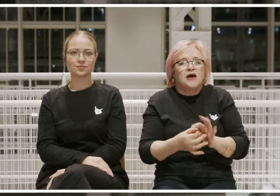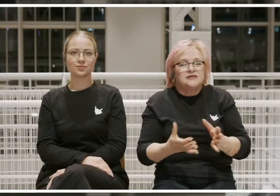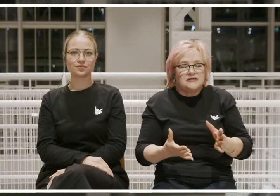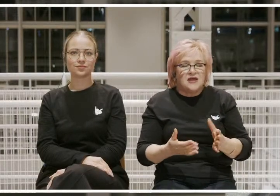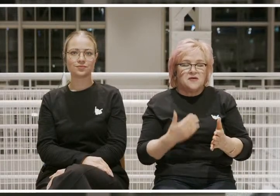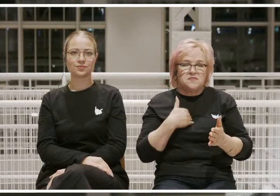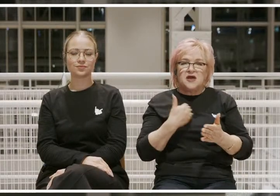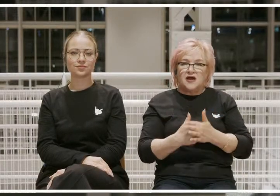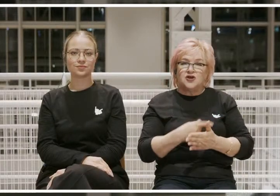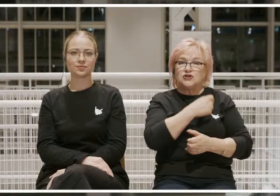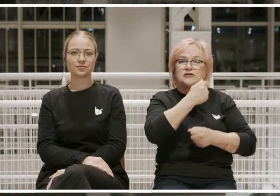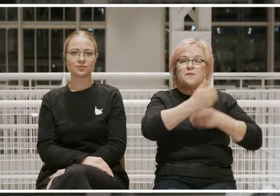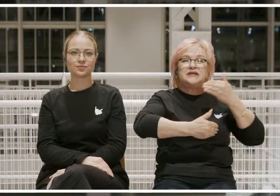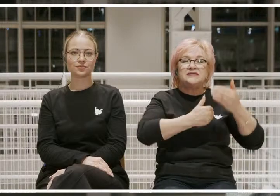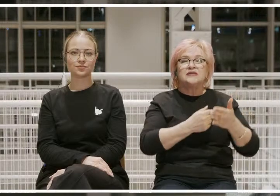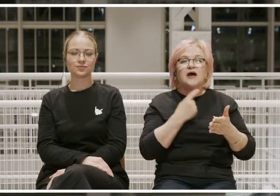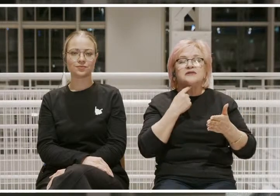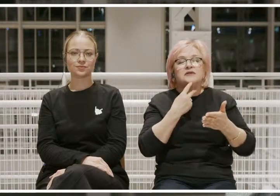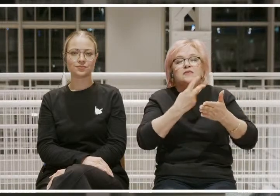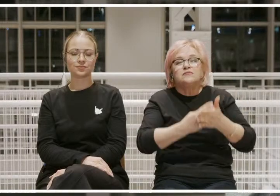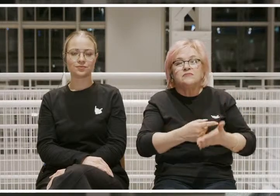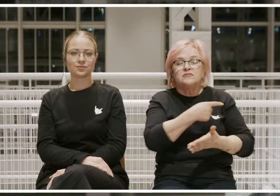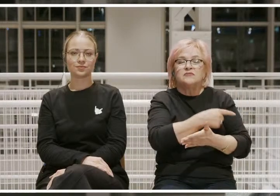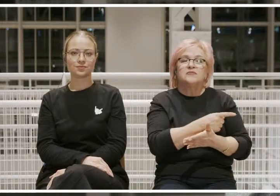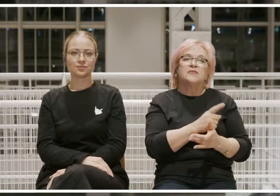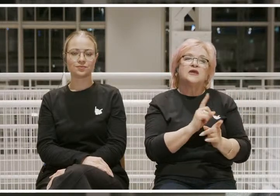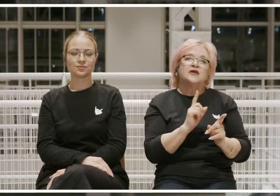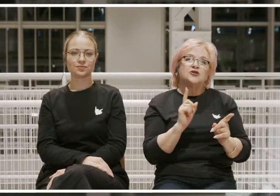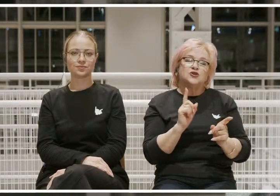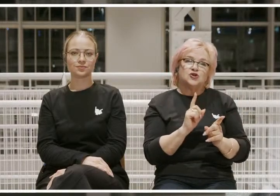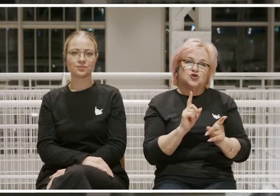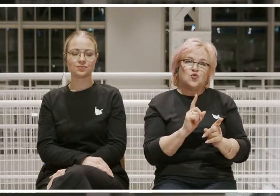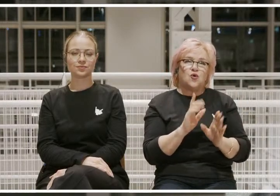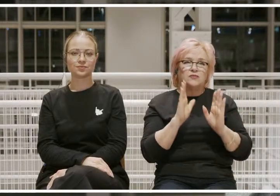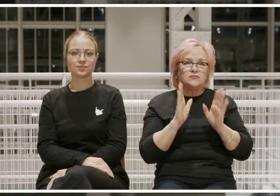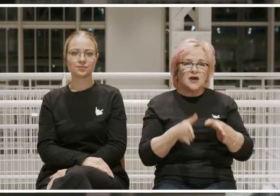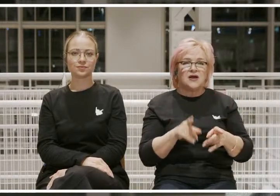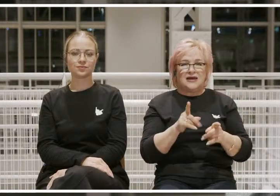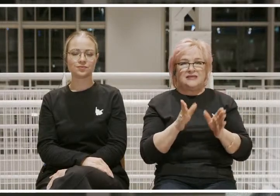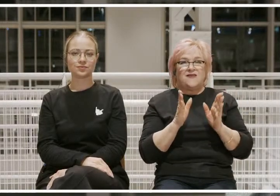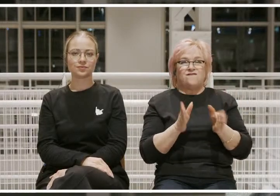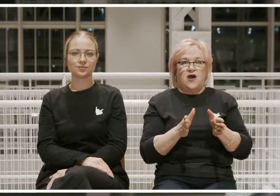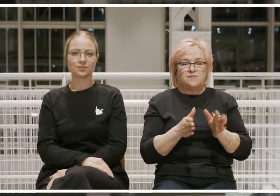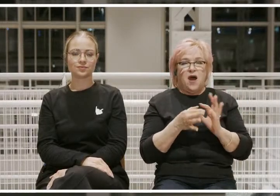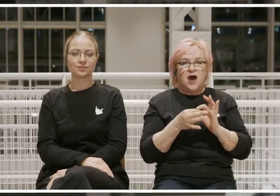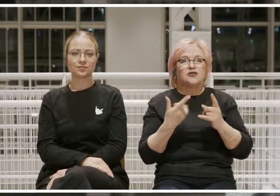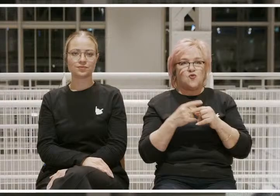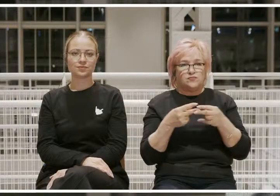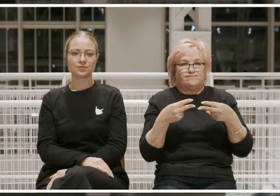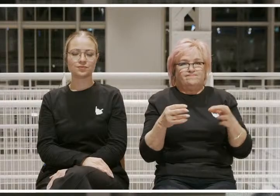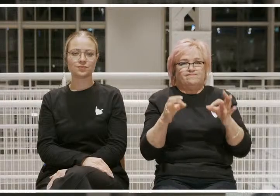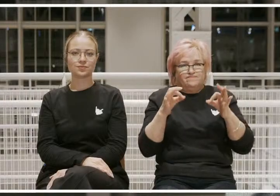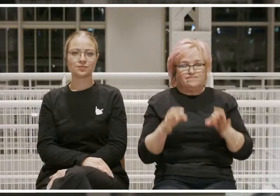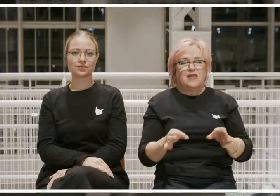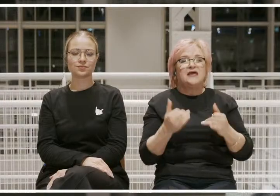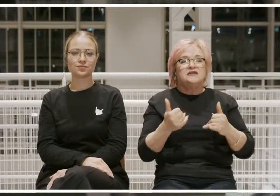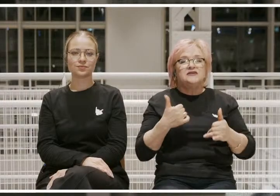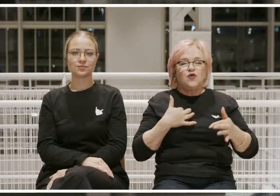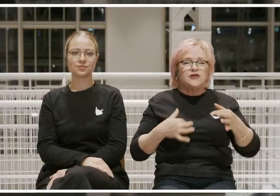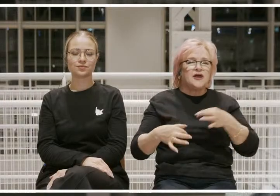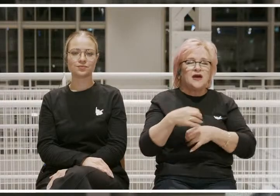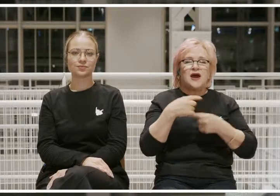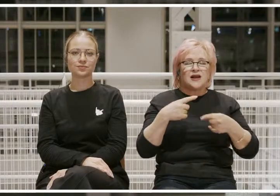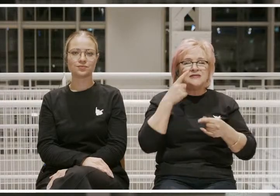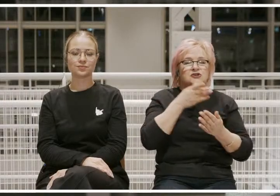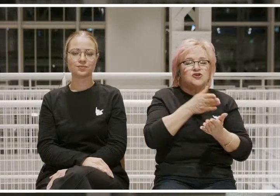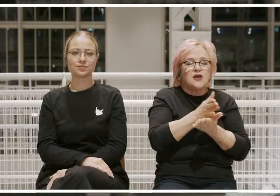not only, whereas the forum itself during the day, it showed us some different approaches to mediation, so